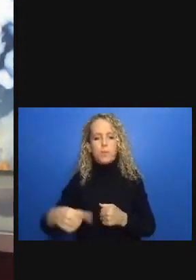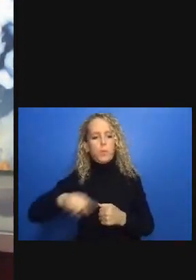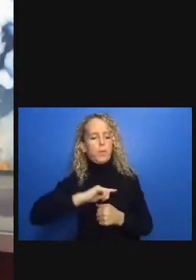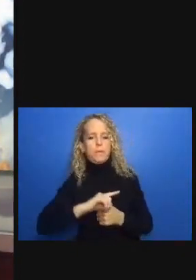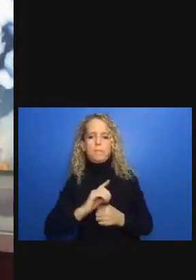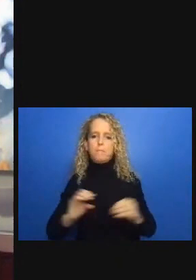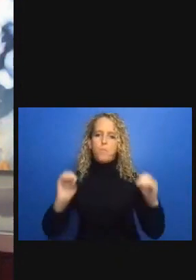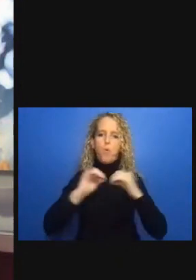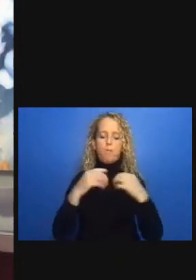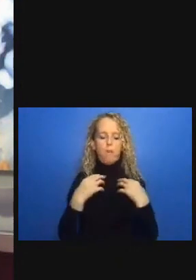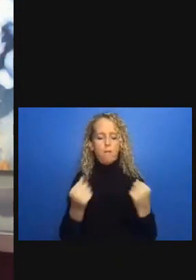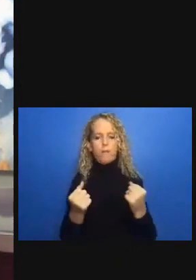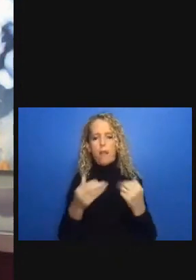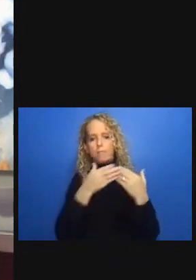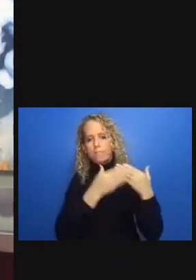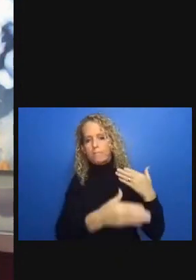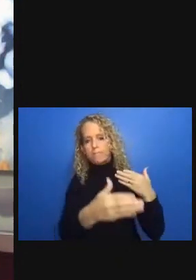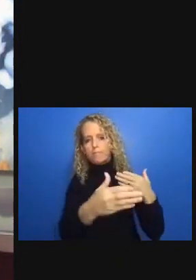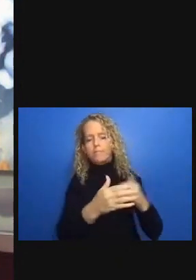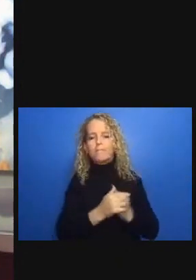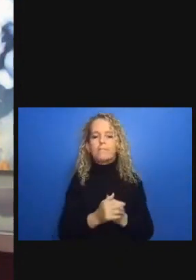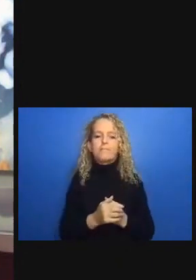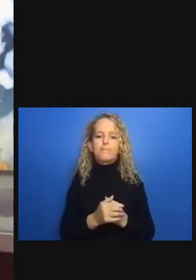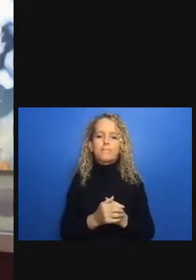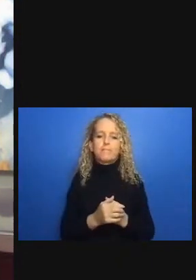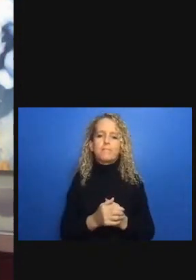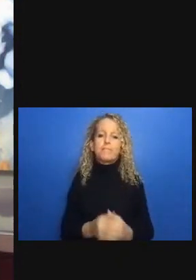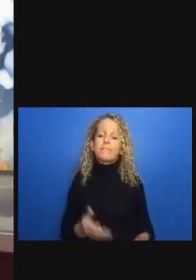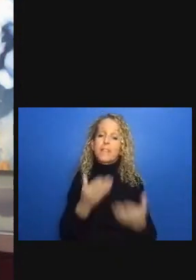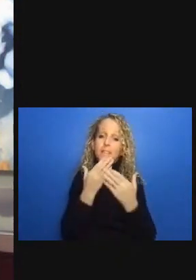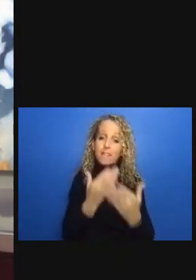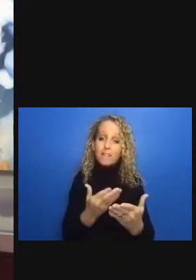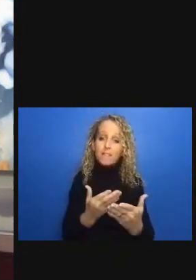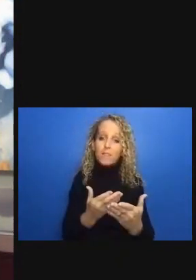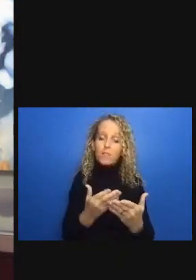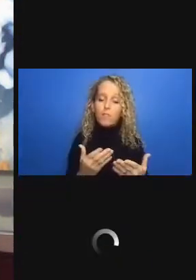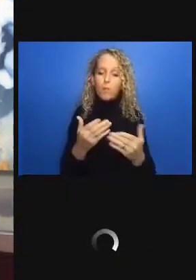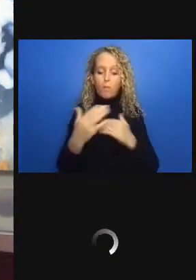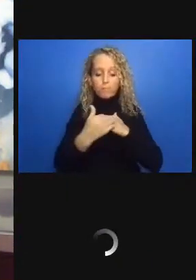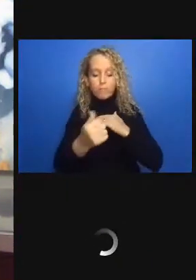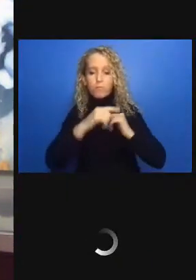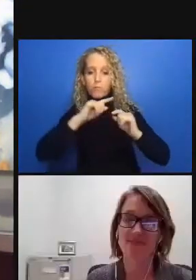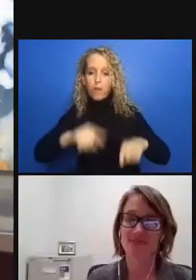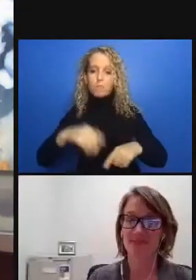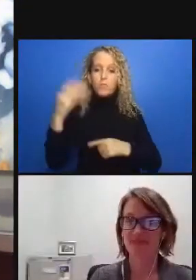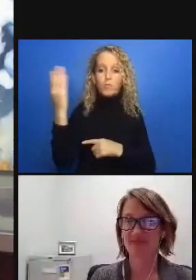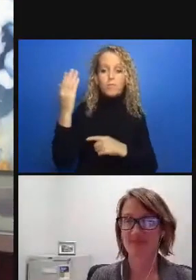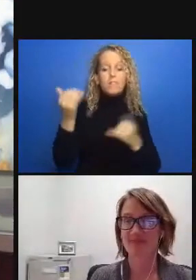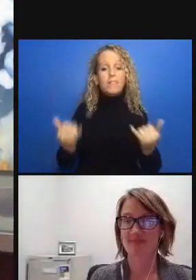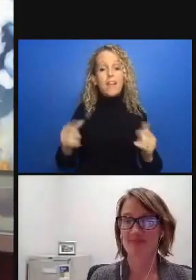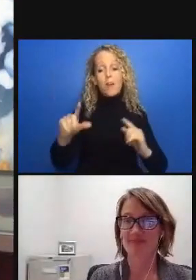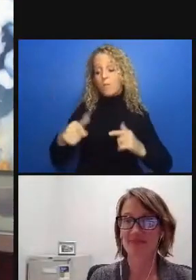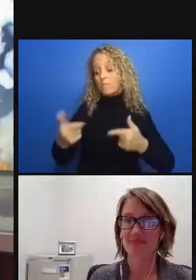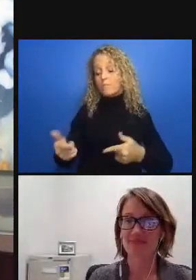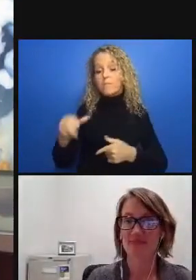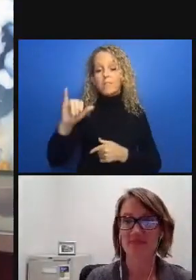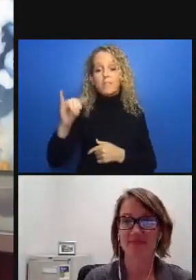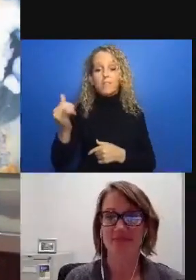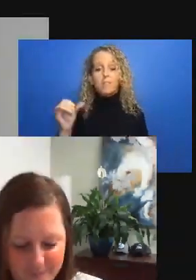system moving forward. So thank you very much for this opportunity, and I'm going to pass it back to Jolene.